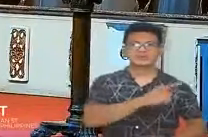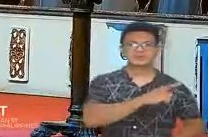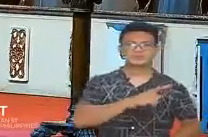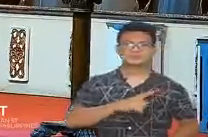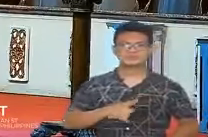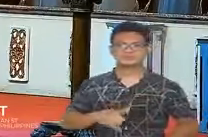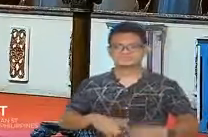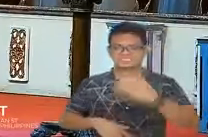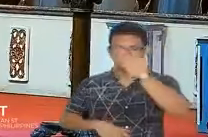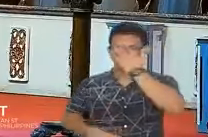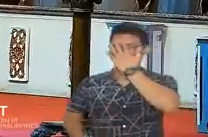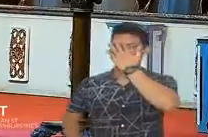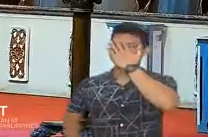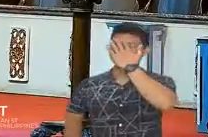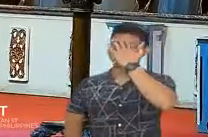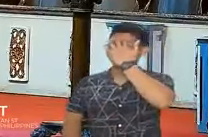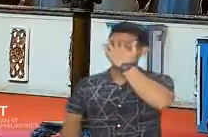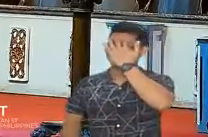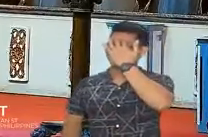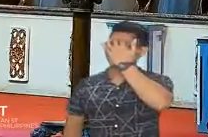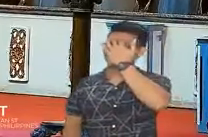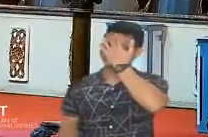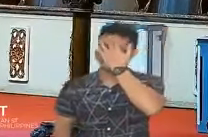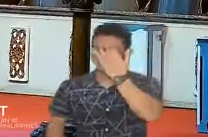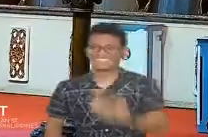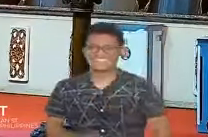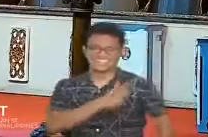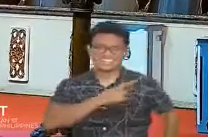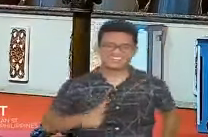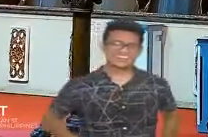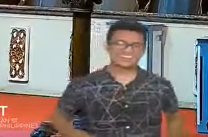more time. The Lord, He is